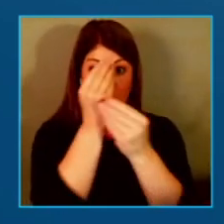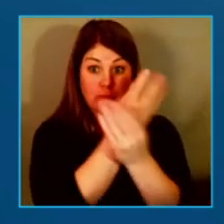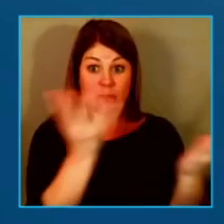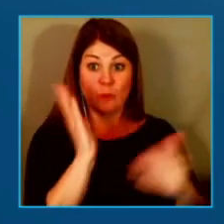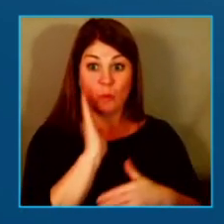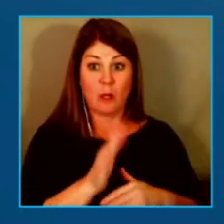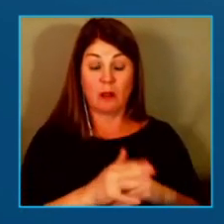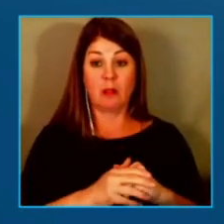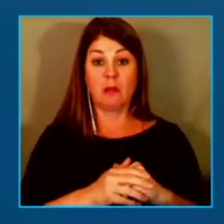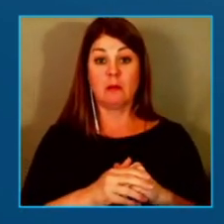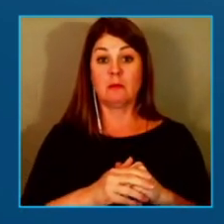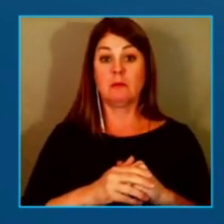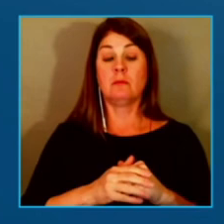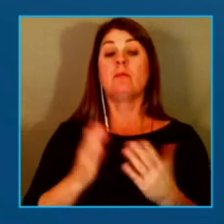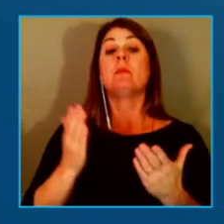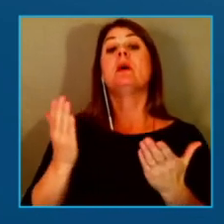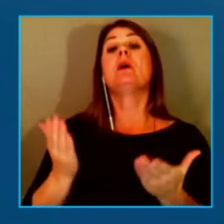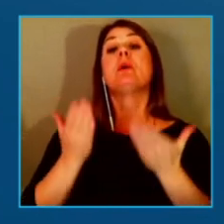amendments,